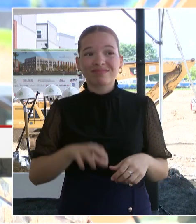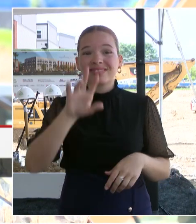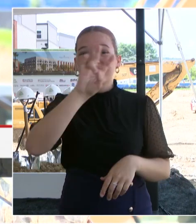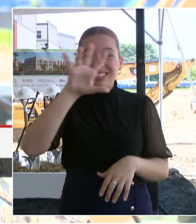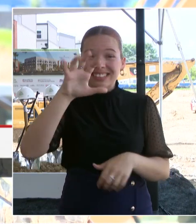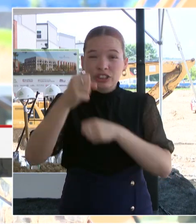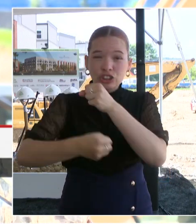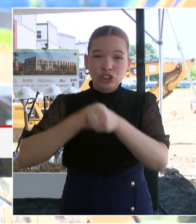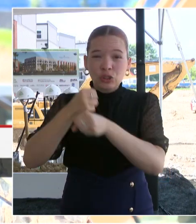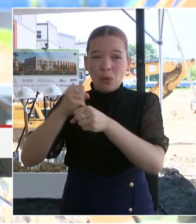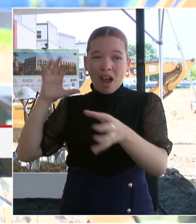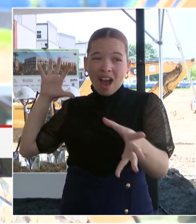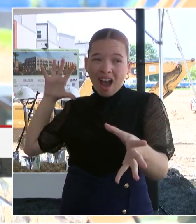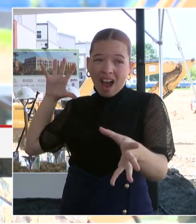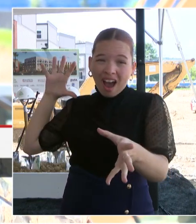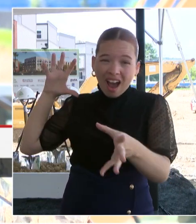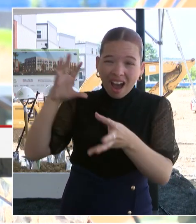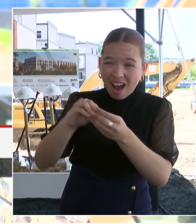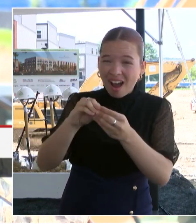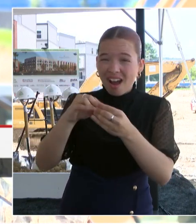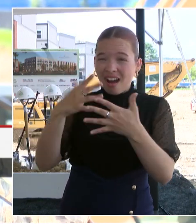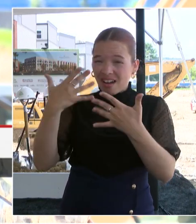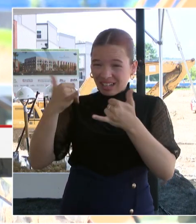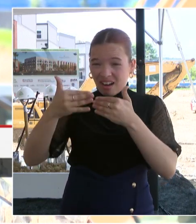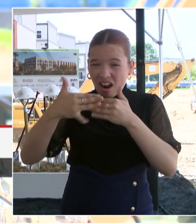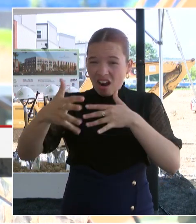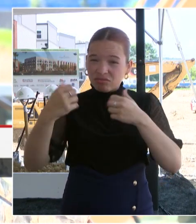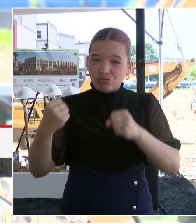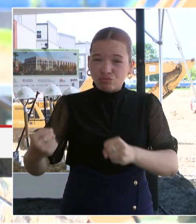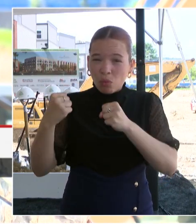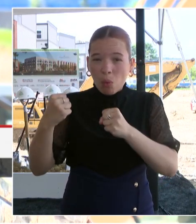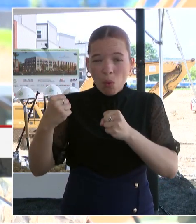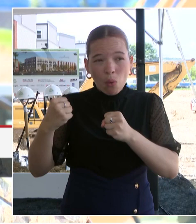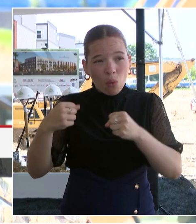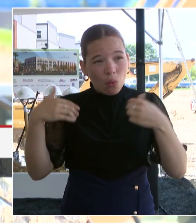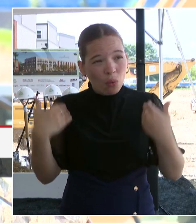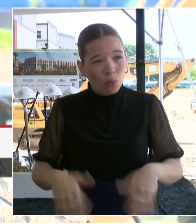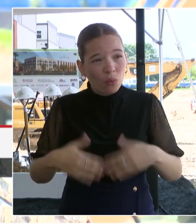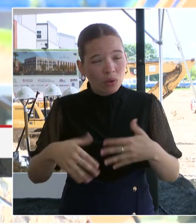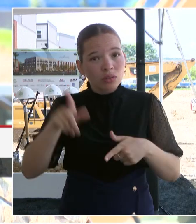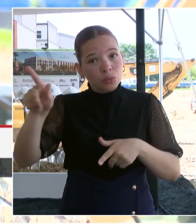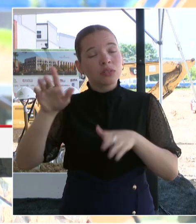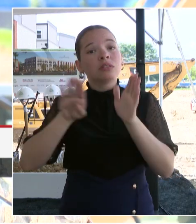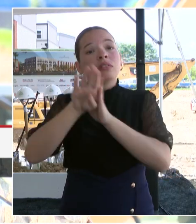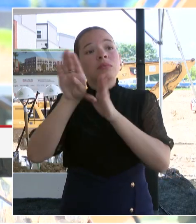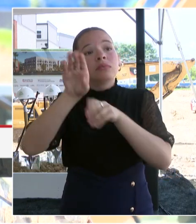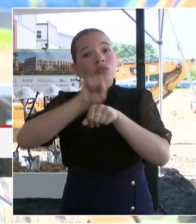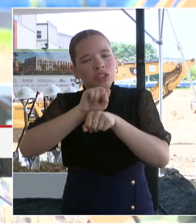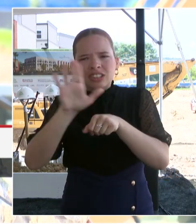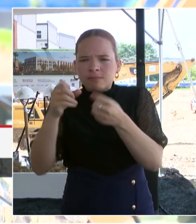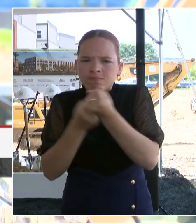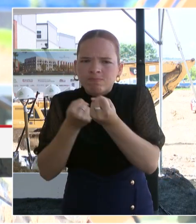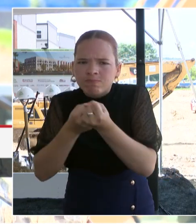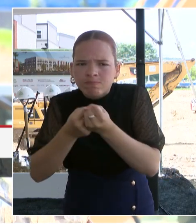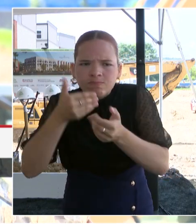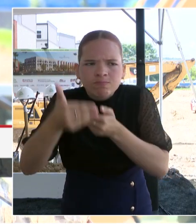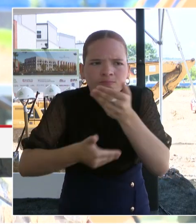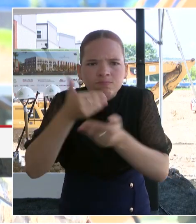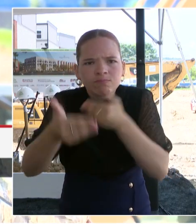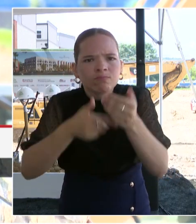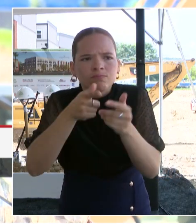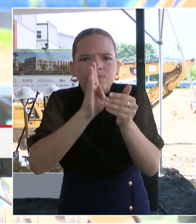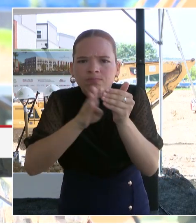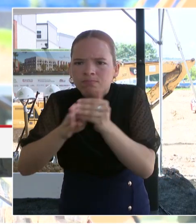community. LRCA and its Development Task Force advocated to make Riggs Crossing senior residents the project we all knew it could